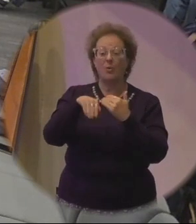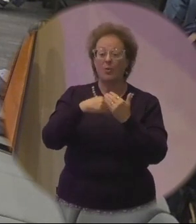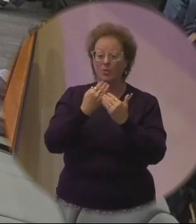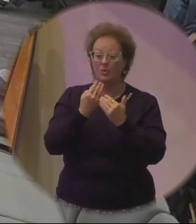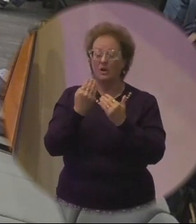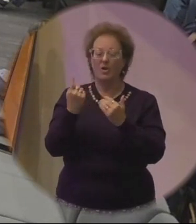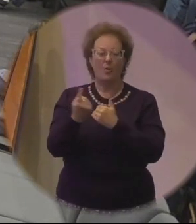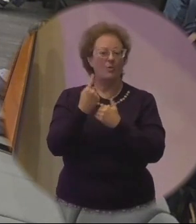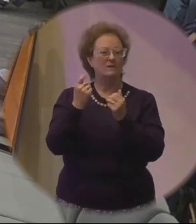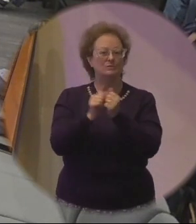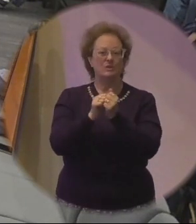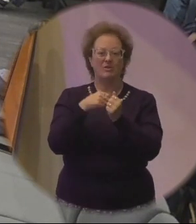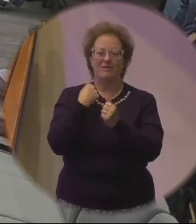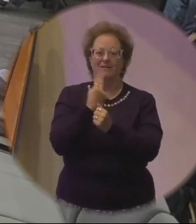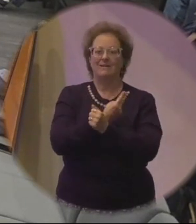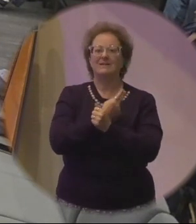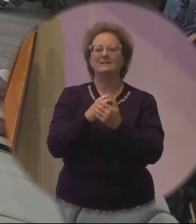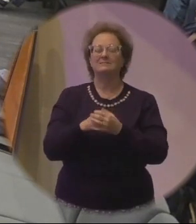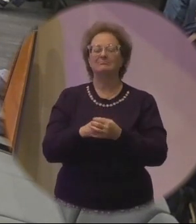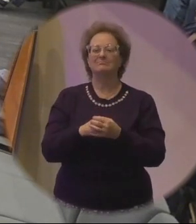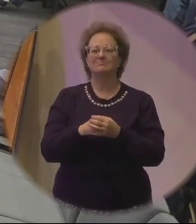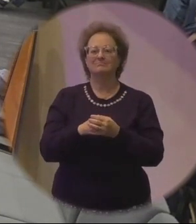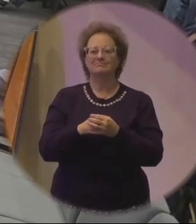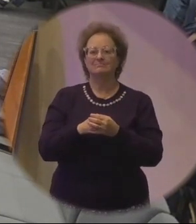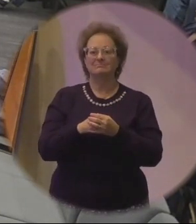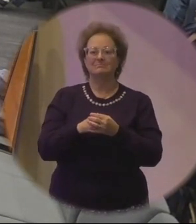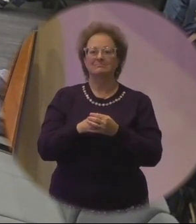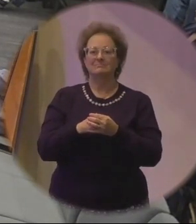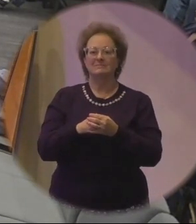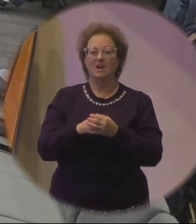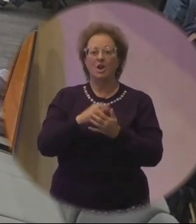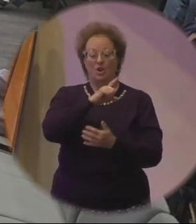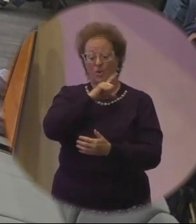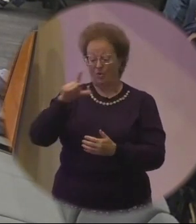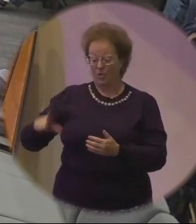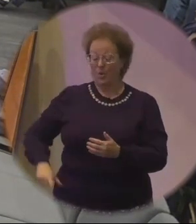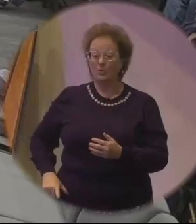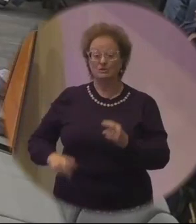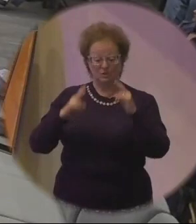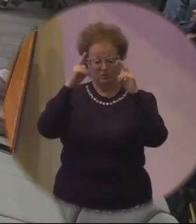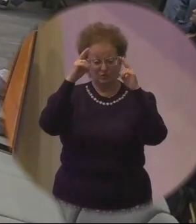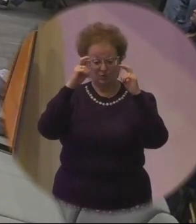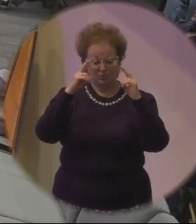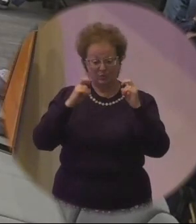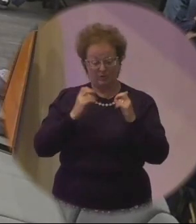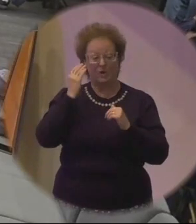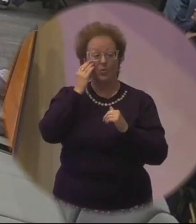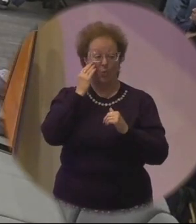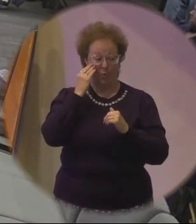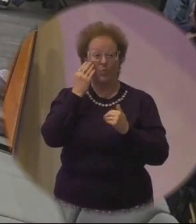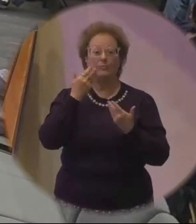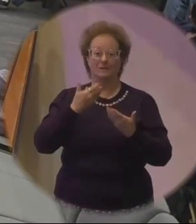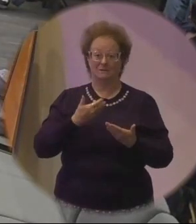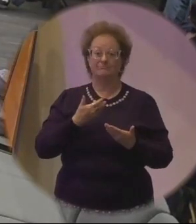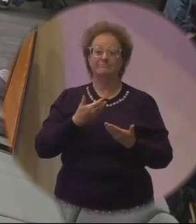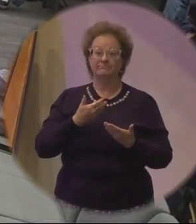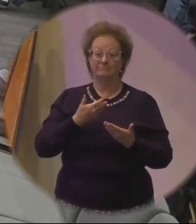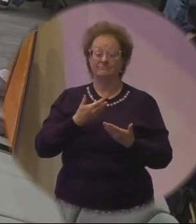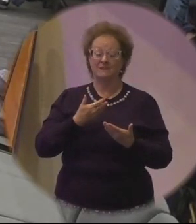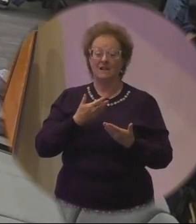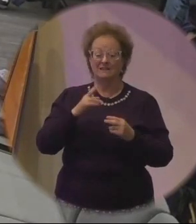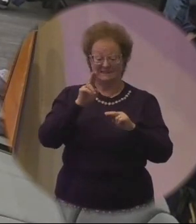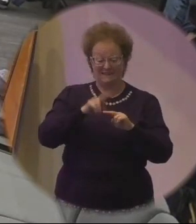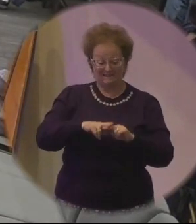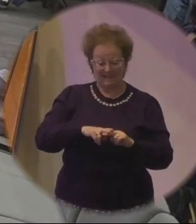he's always with us. Listen to what the psalmist writes. O Lord, you have searched me and know me. You know when I